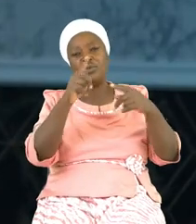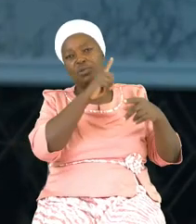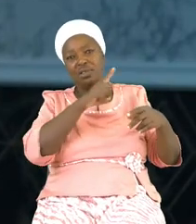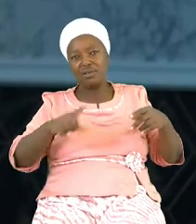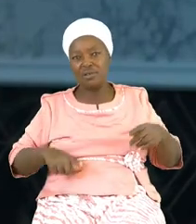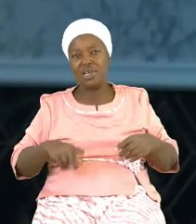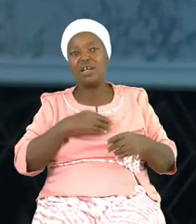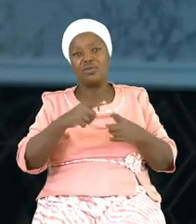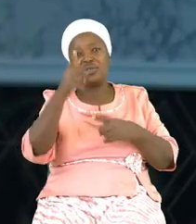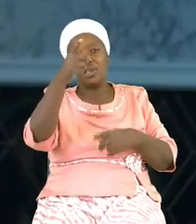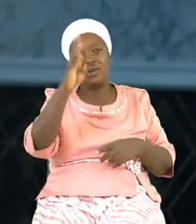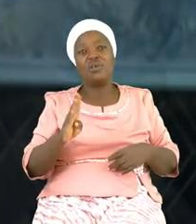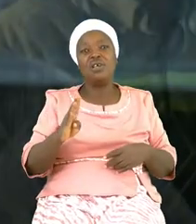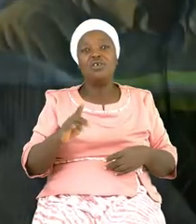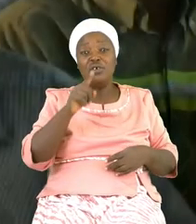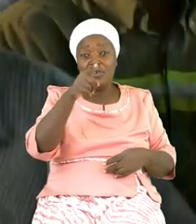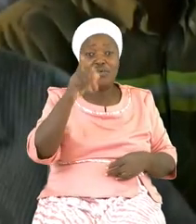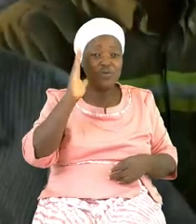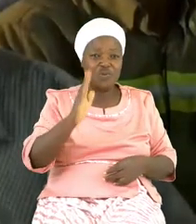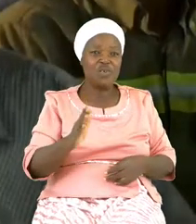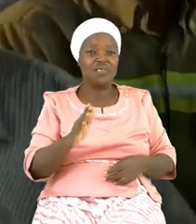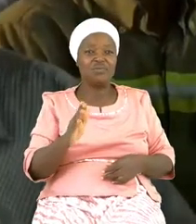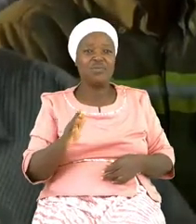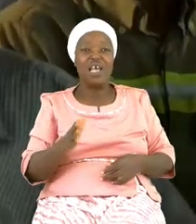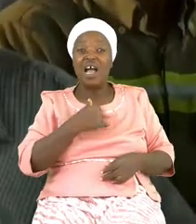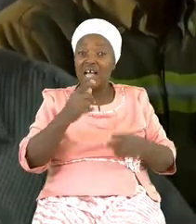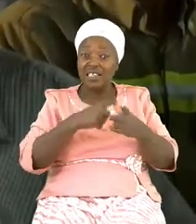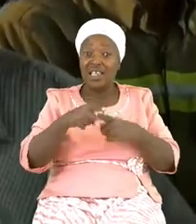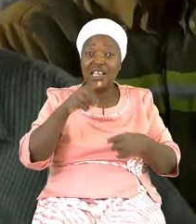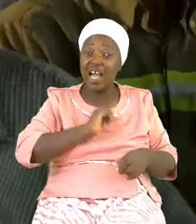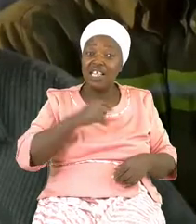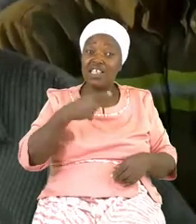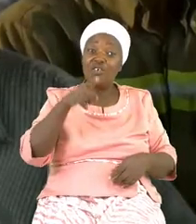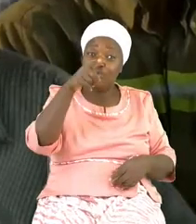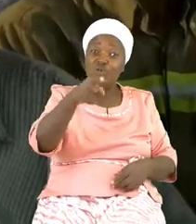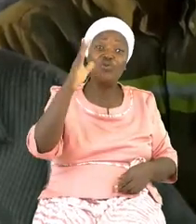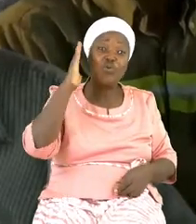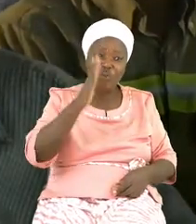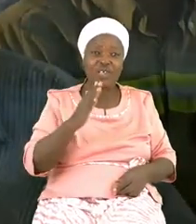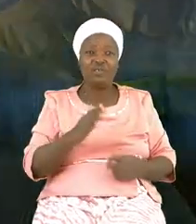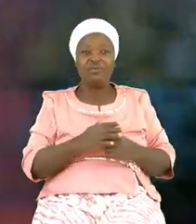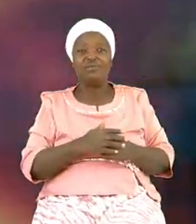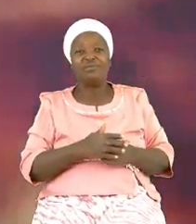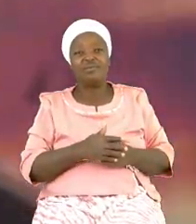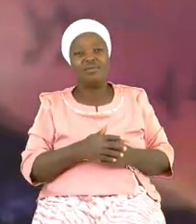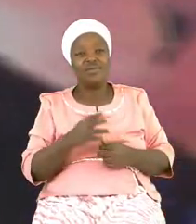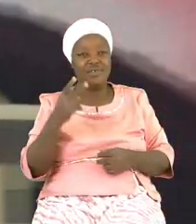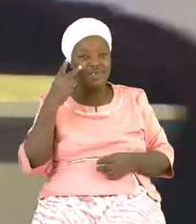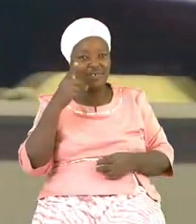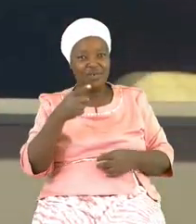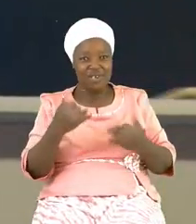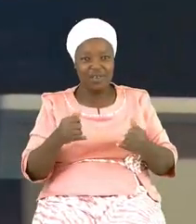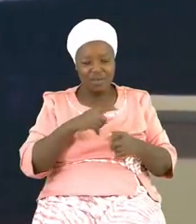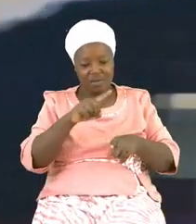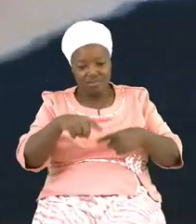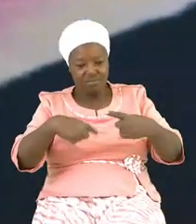will. And then I said, you will. Look at you now. You're going and going and